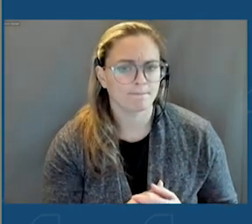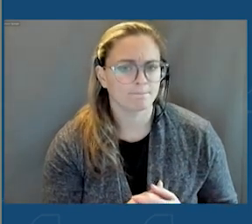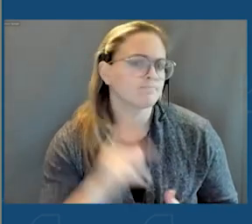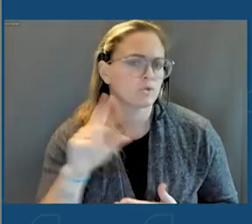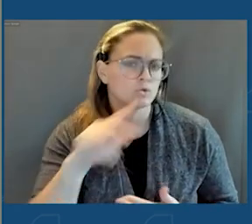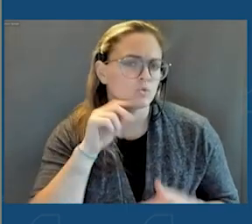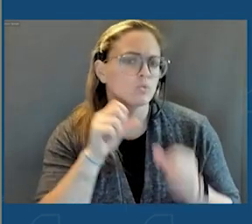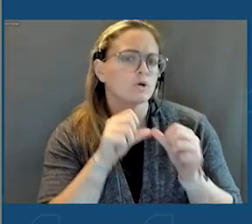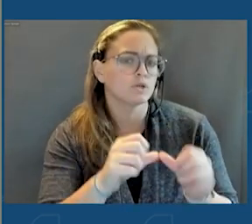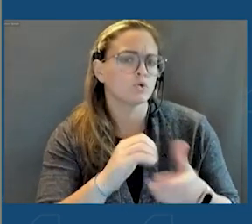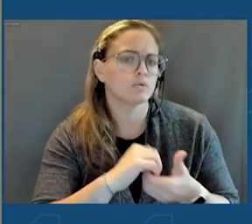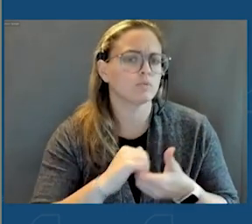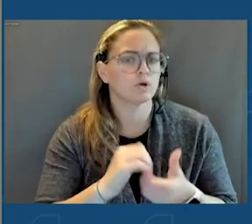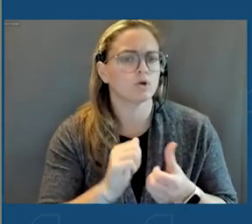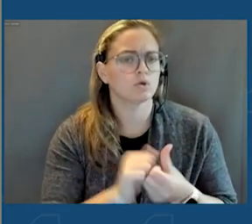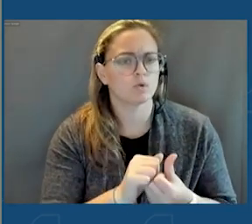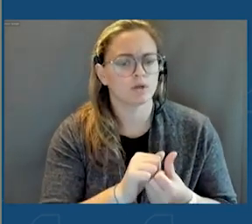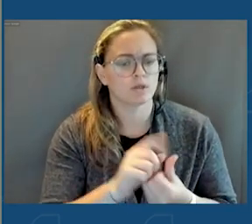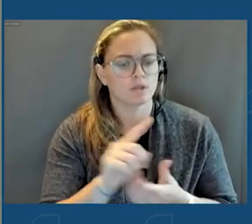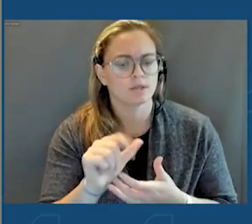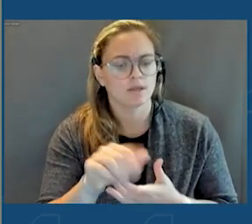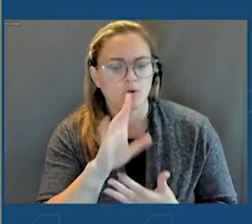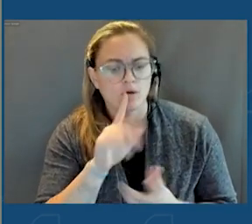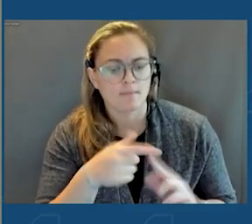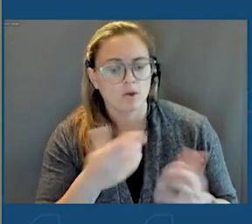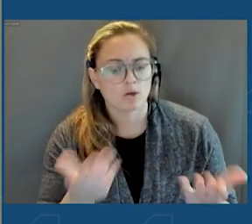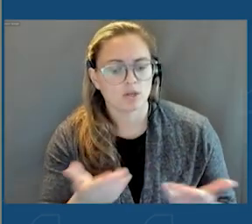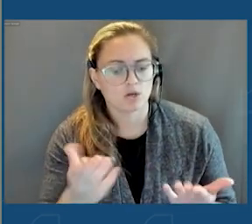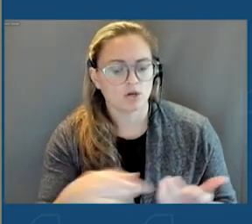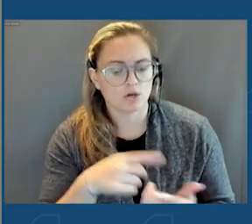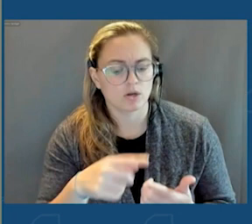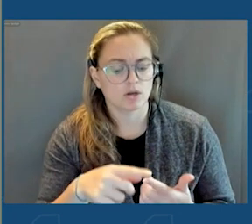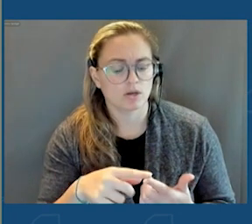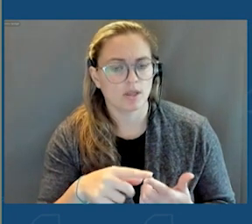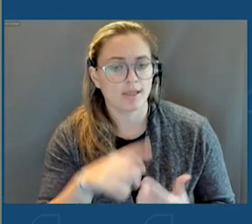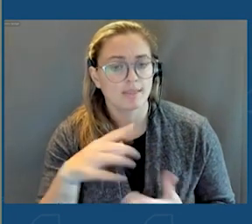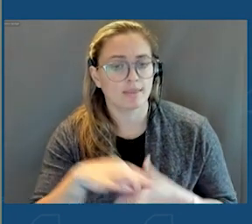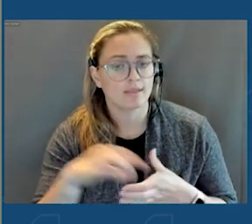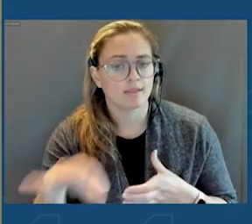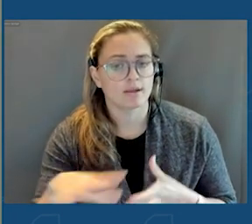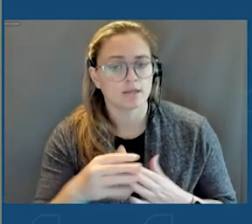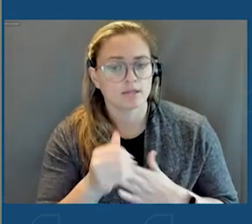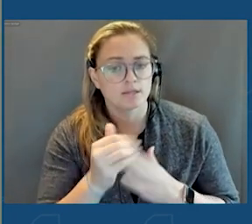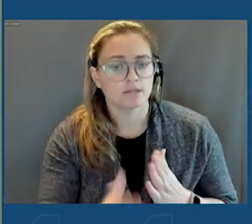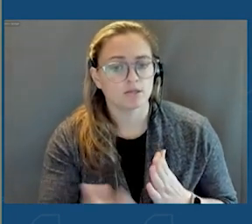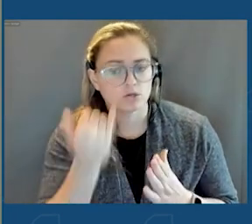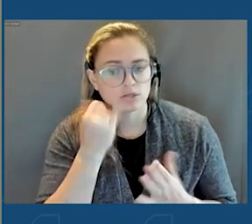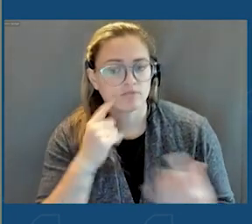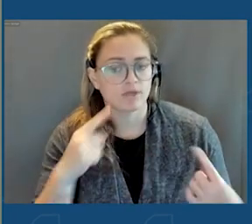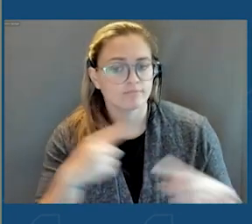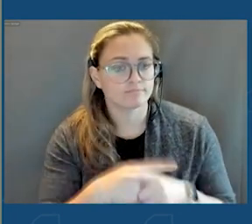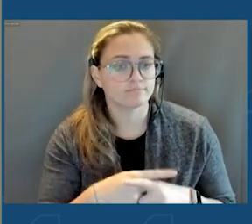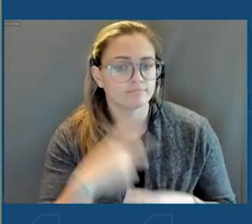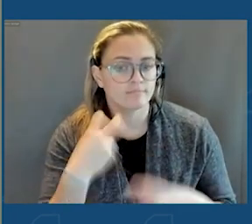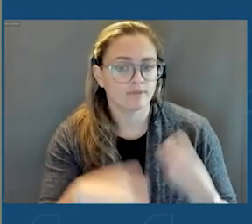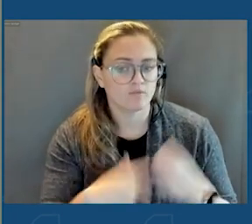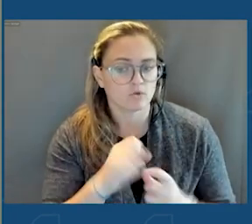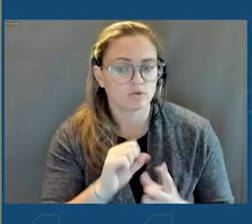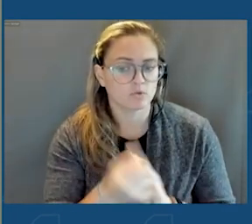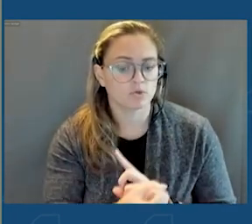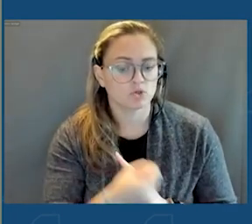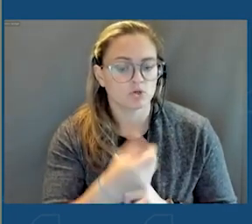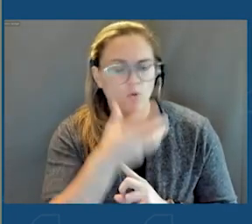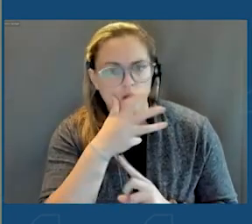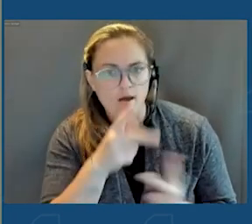continue partnering with the data you talked about here, and the elected leaders know if they run into a difficult situation, a hot spot,